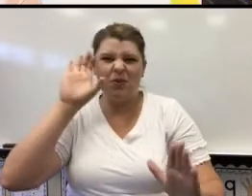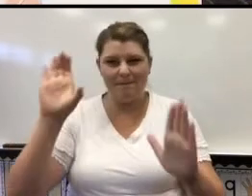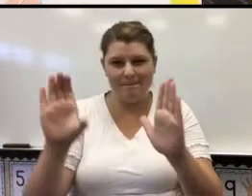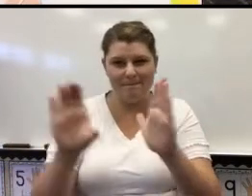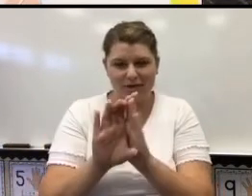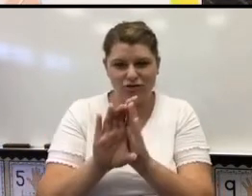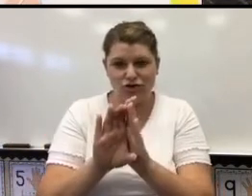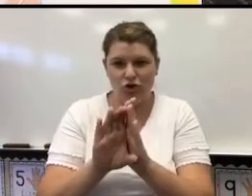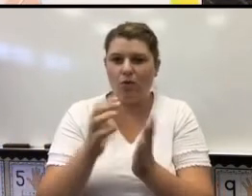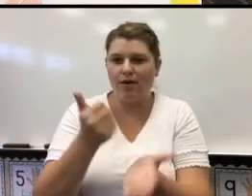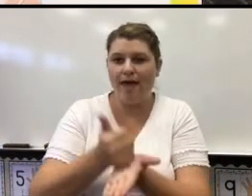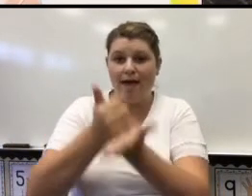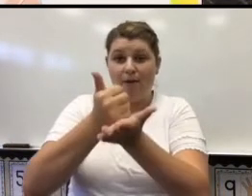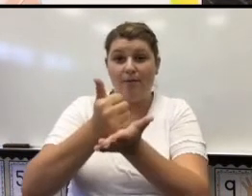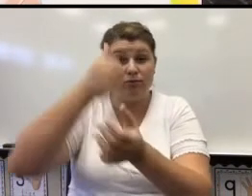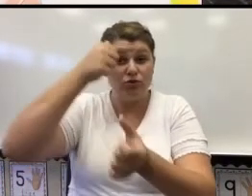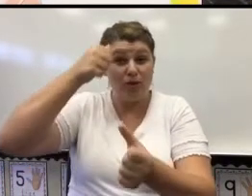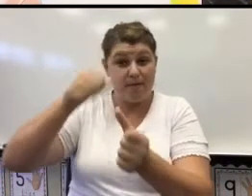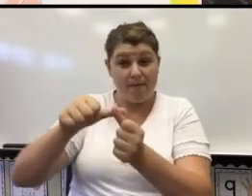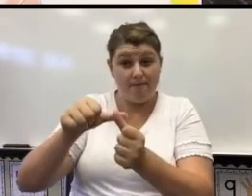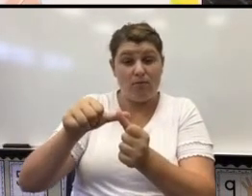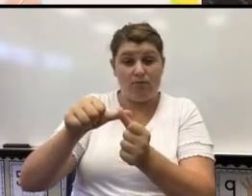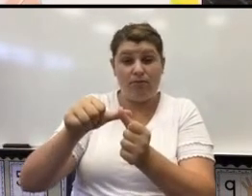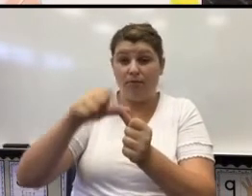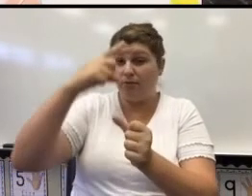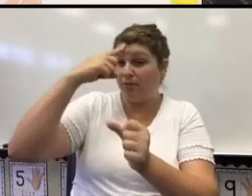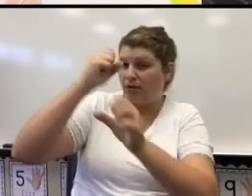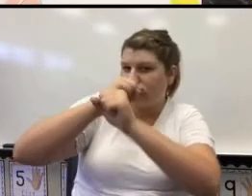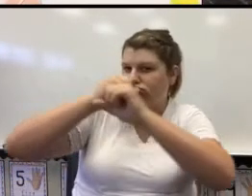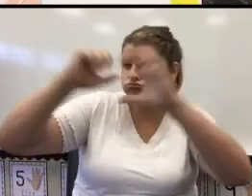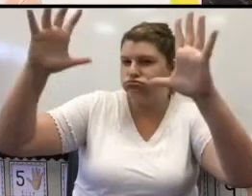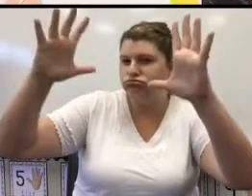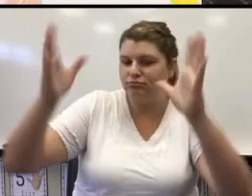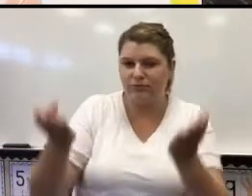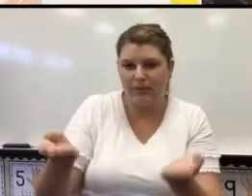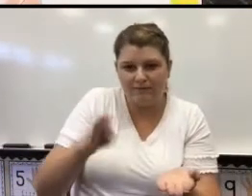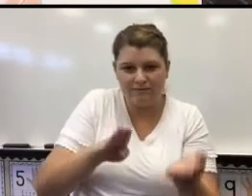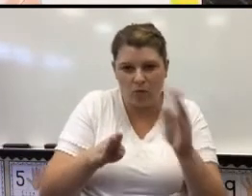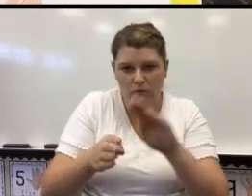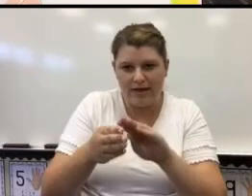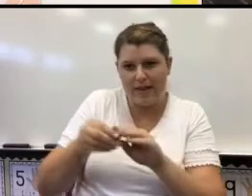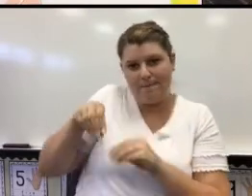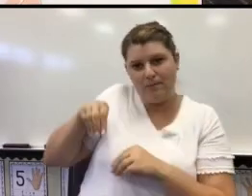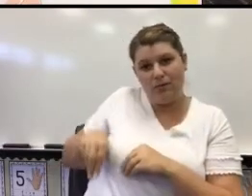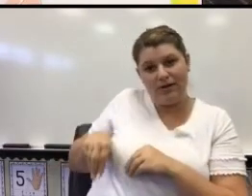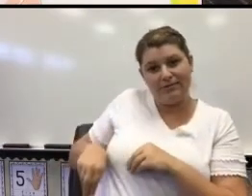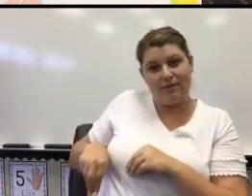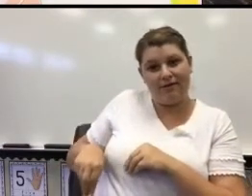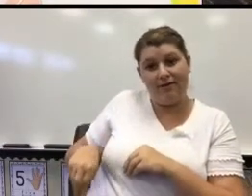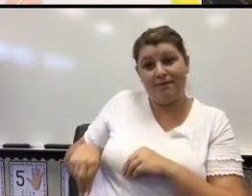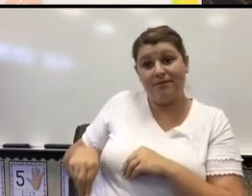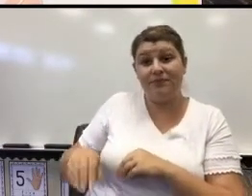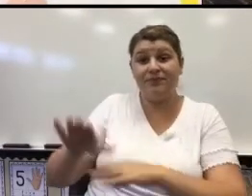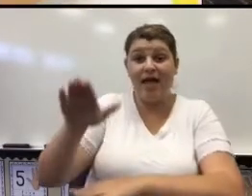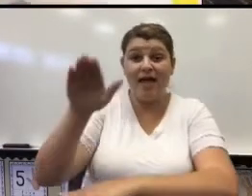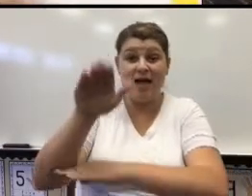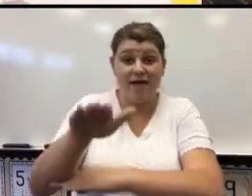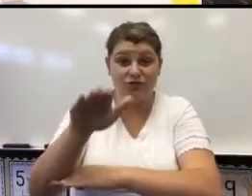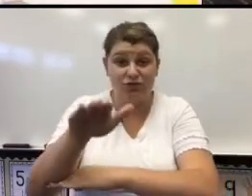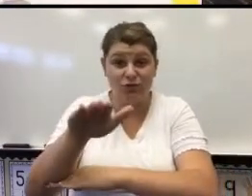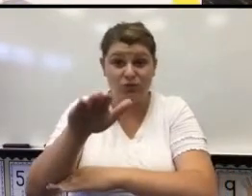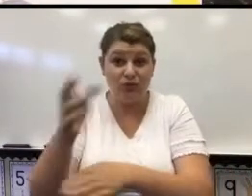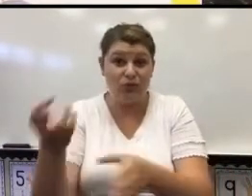picture would help him remember his positive visions. So he folded his drawings and put them in his pocket.